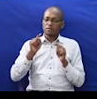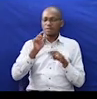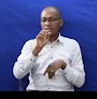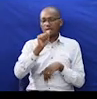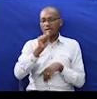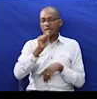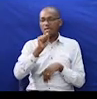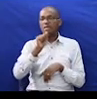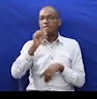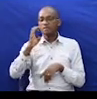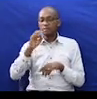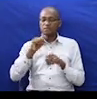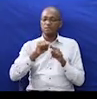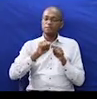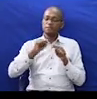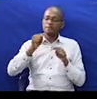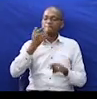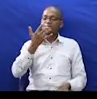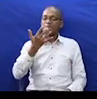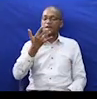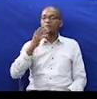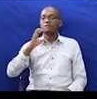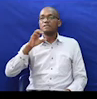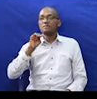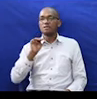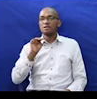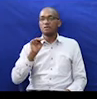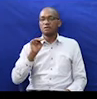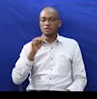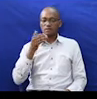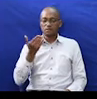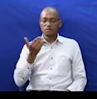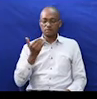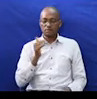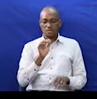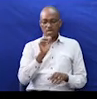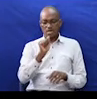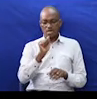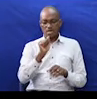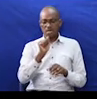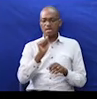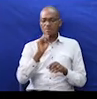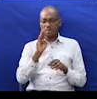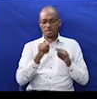centimeter, and the length BC is 4 centimeter,